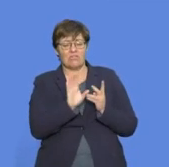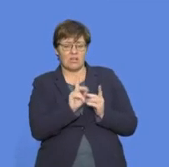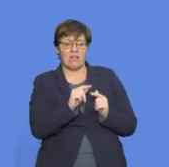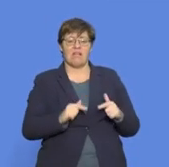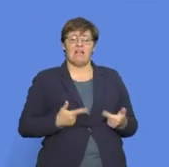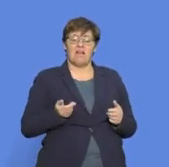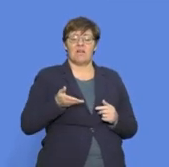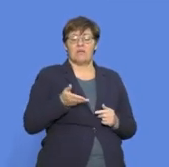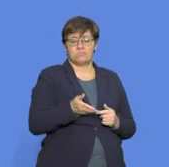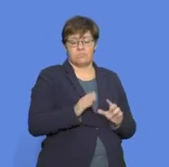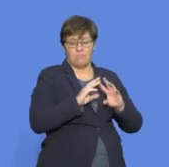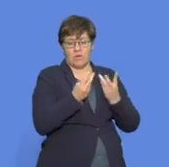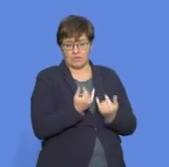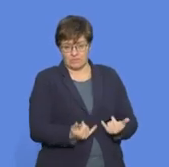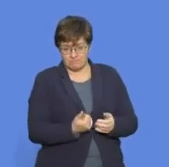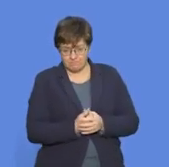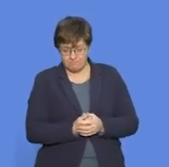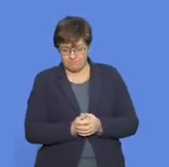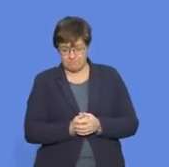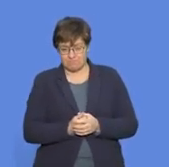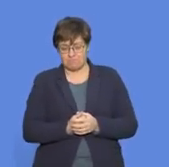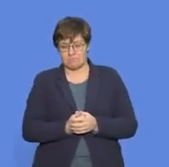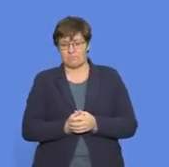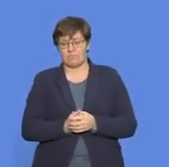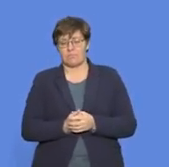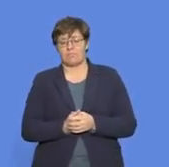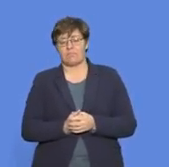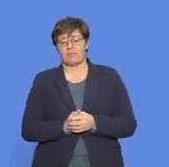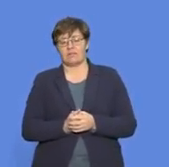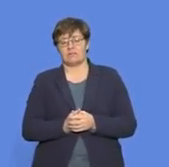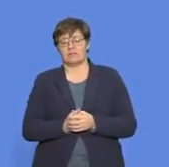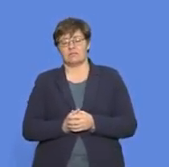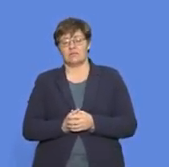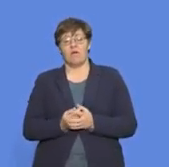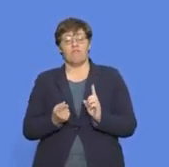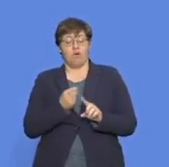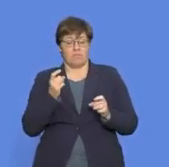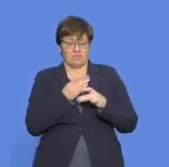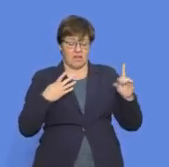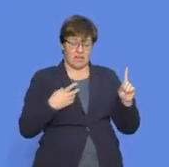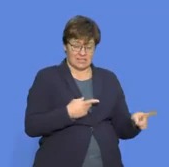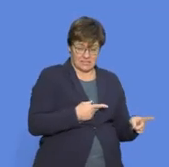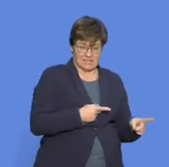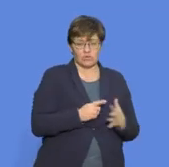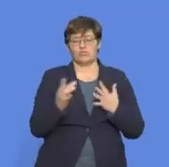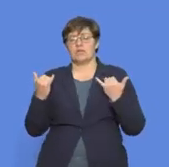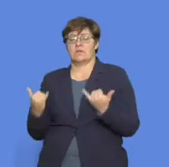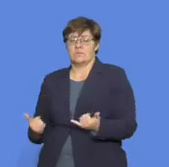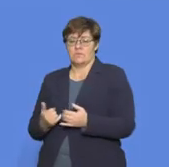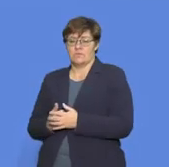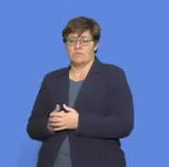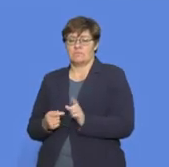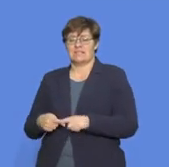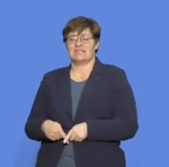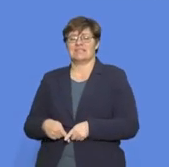characterizes life on Earth today. Okay, so from what it was originally to what it is now,